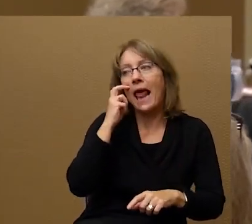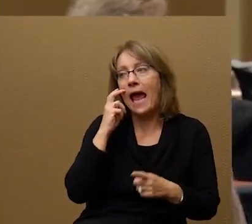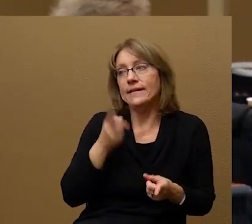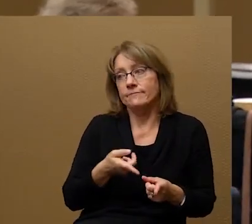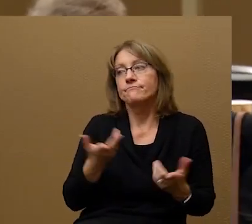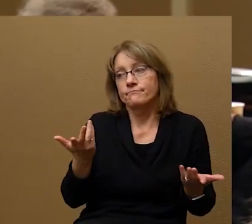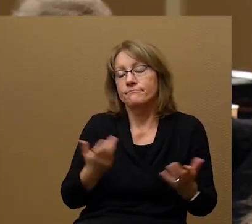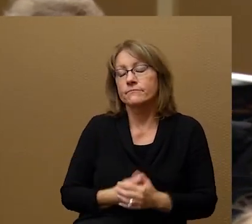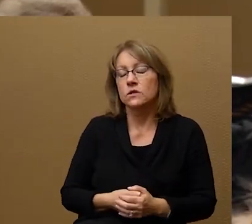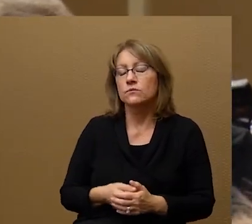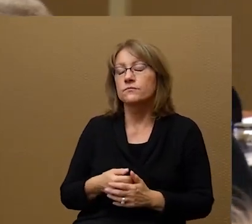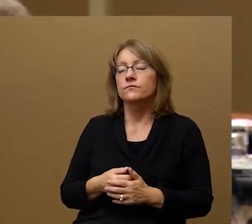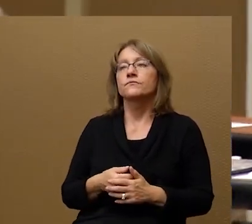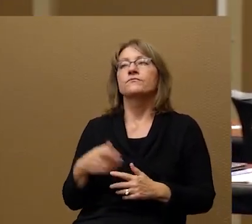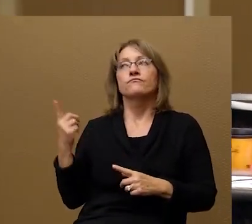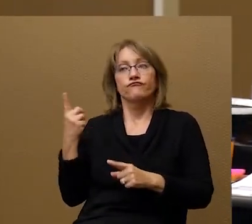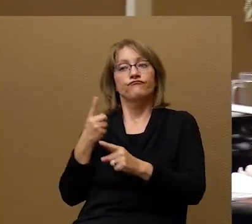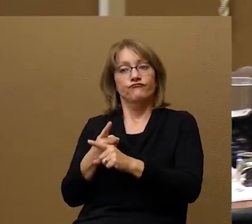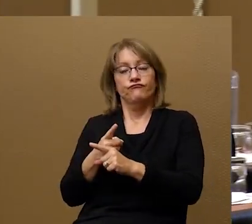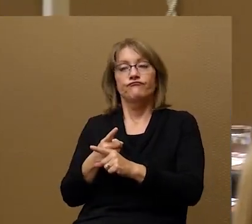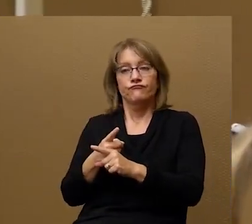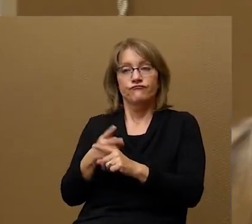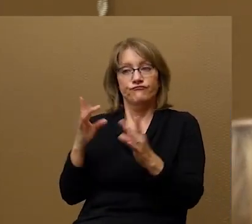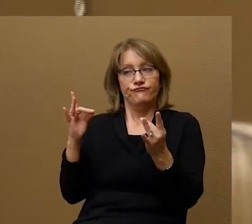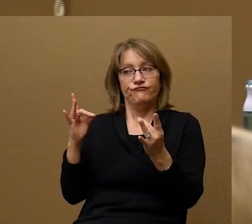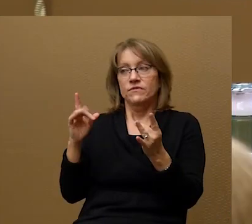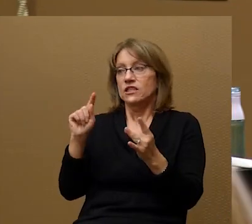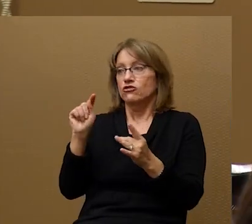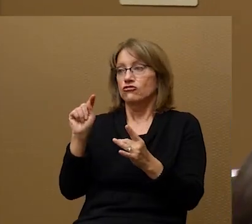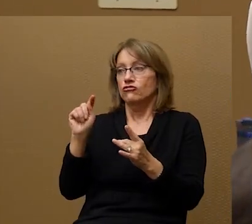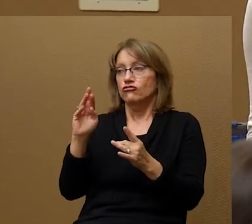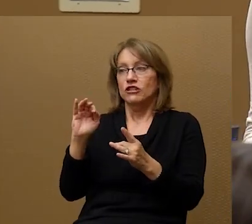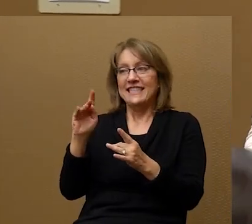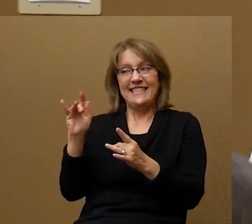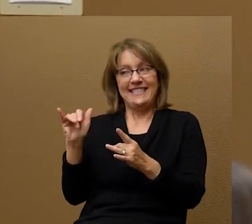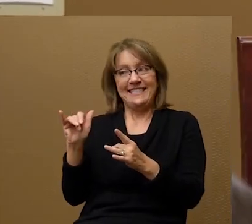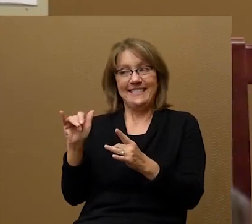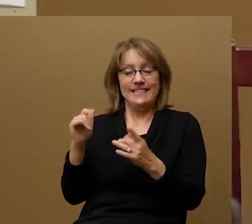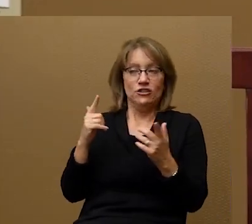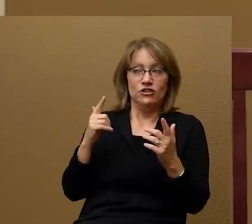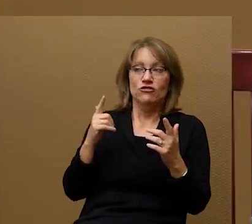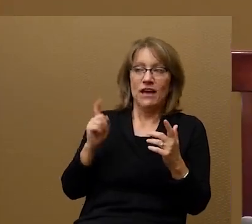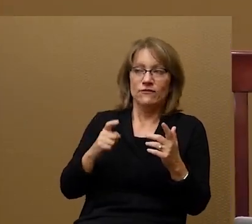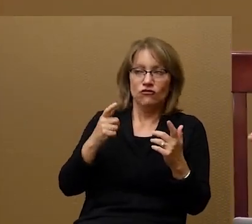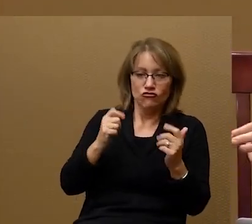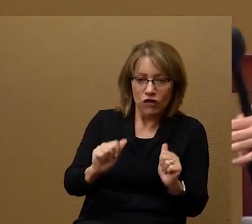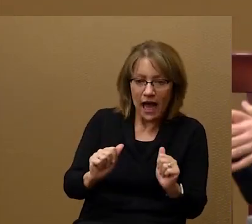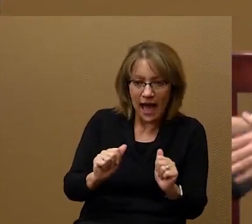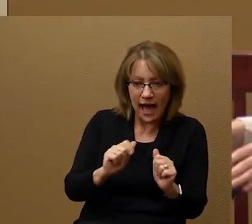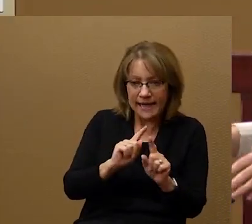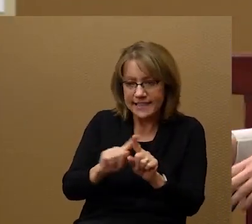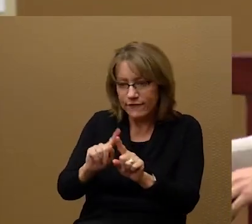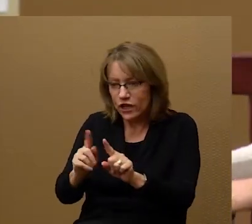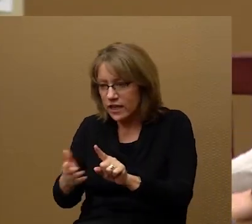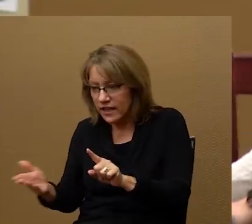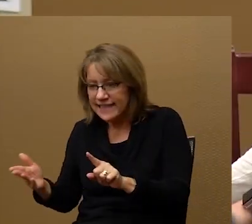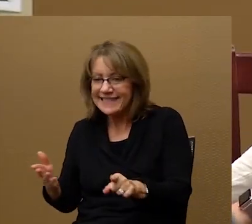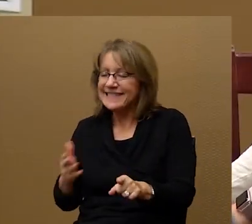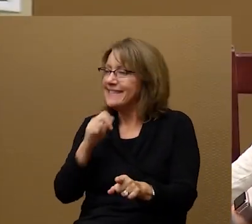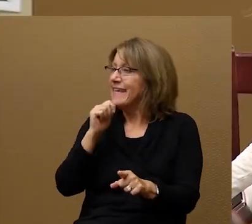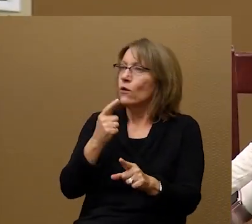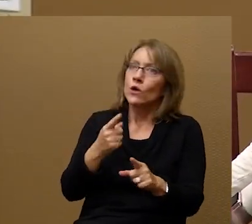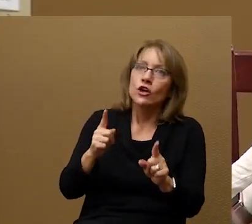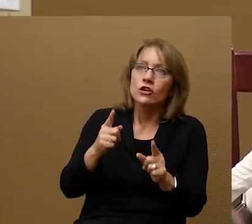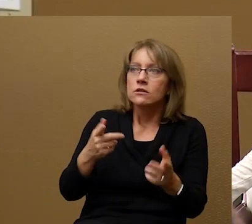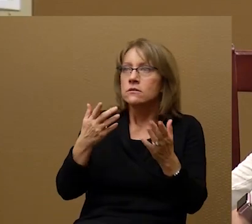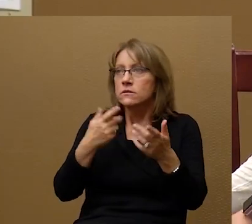It's tricky, and a lot of it is trial and error. You know, it would it